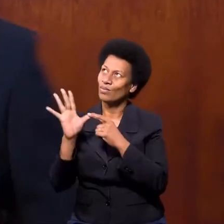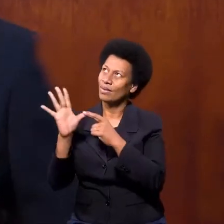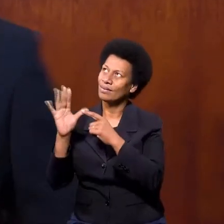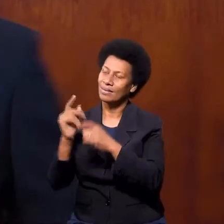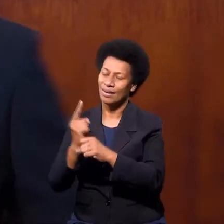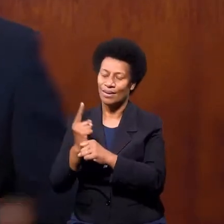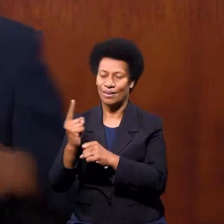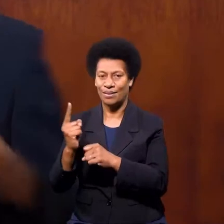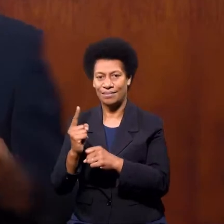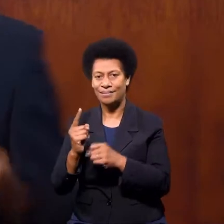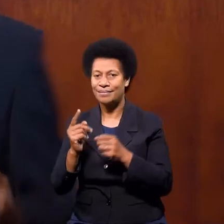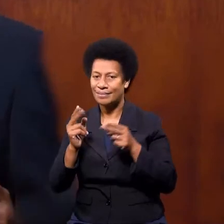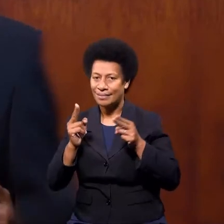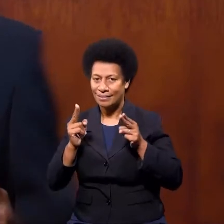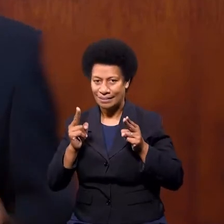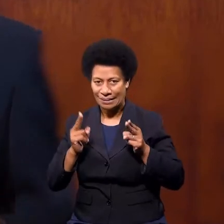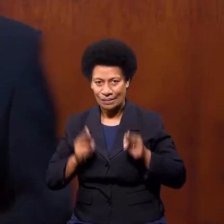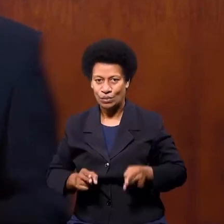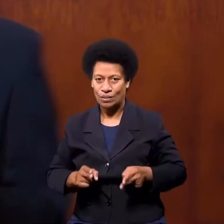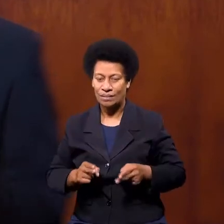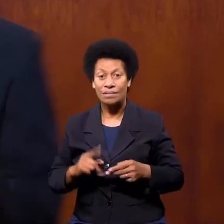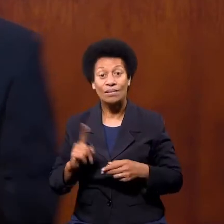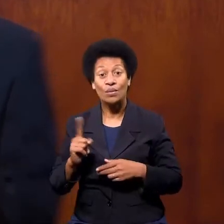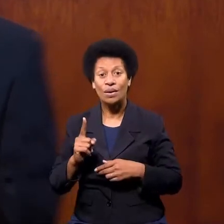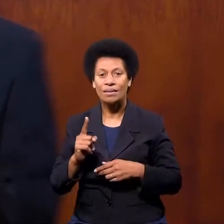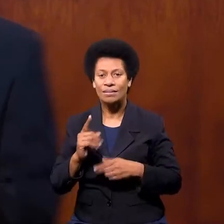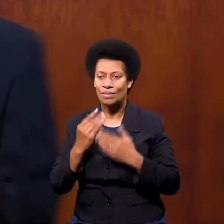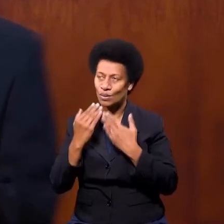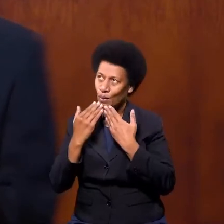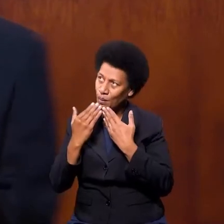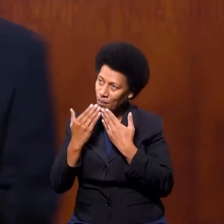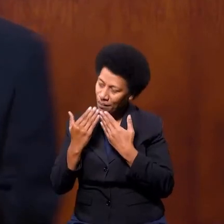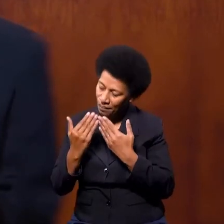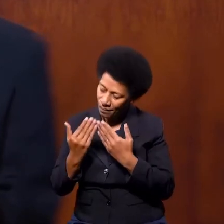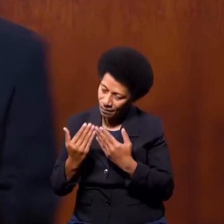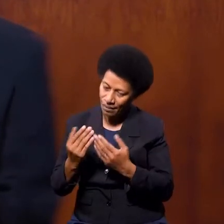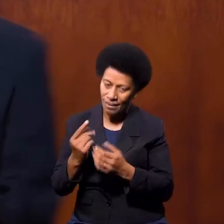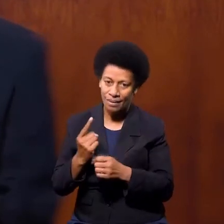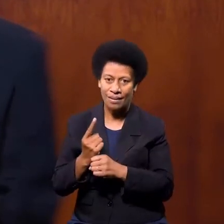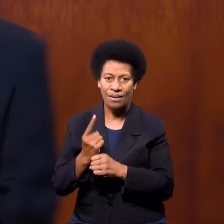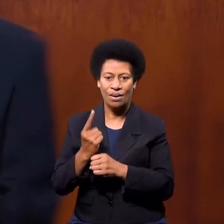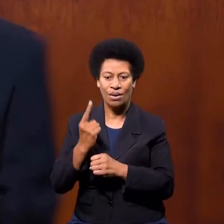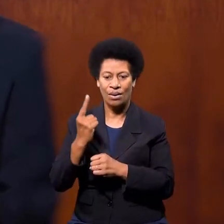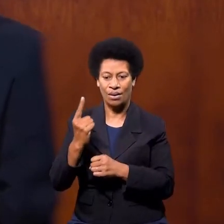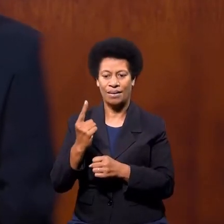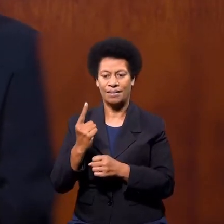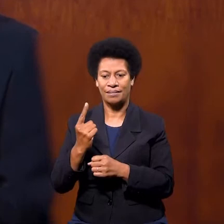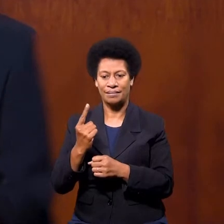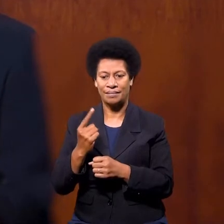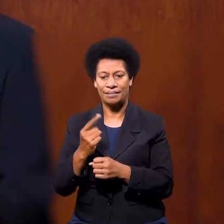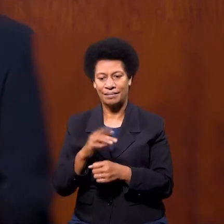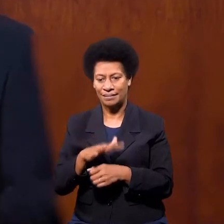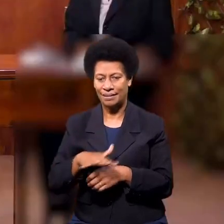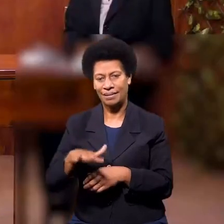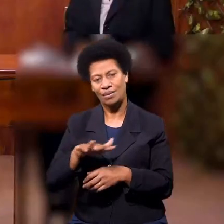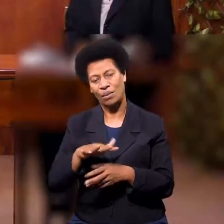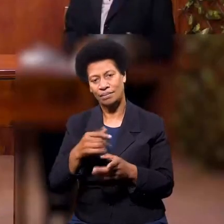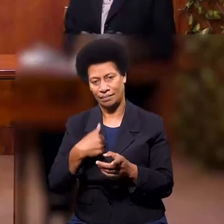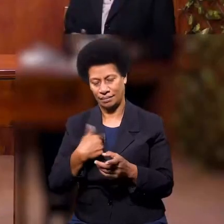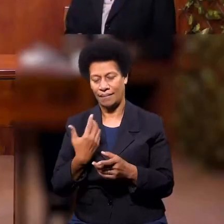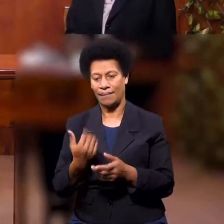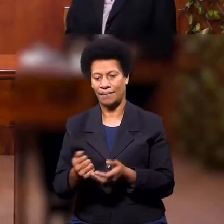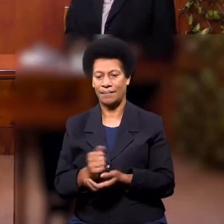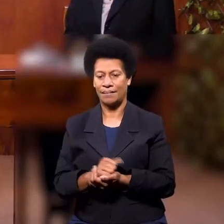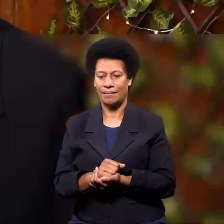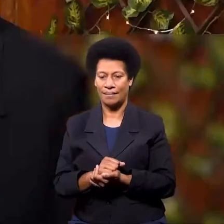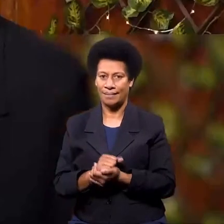that we human can do. Amen. It's just come in obedience to God. Mm. That's all that Amen. I can say.